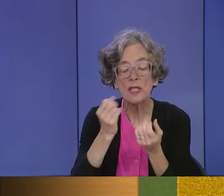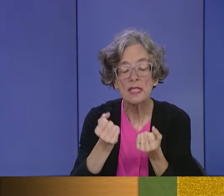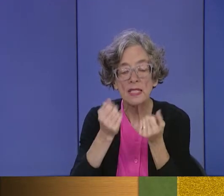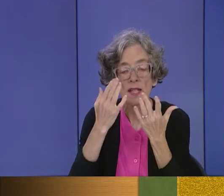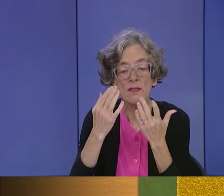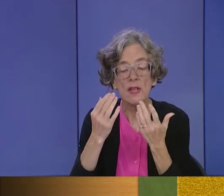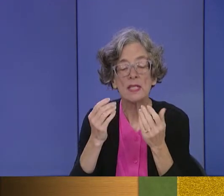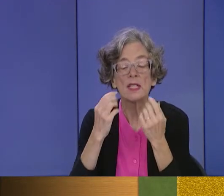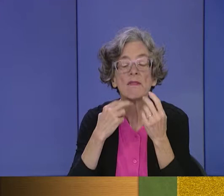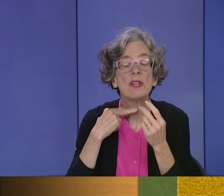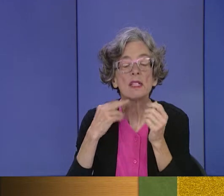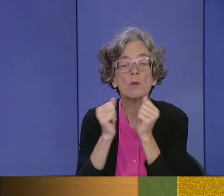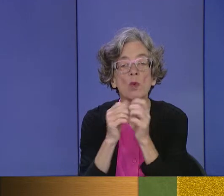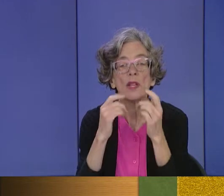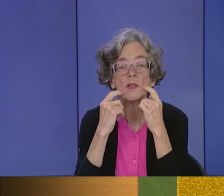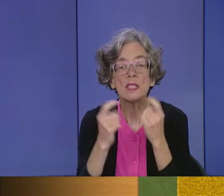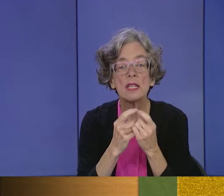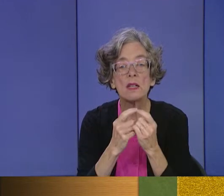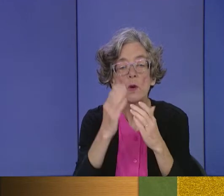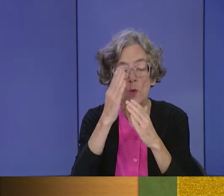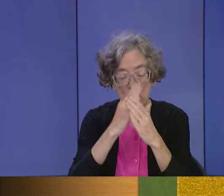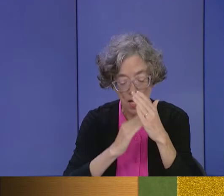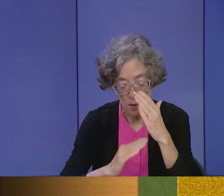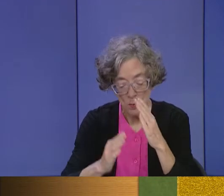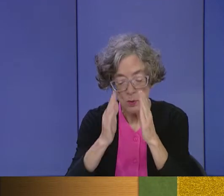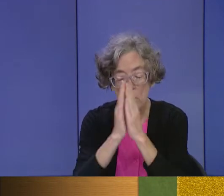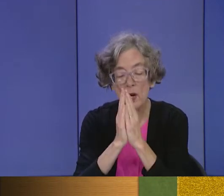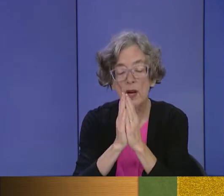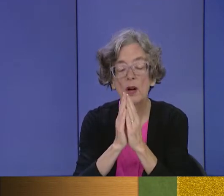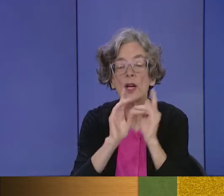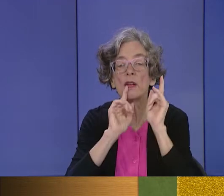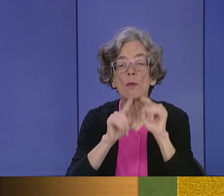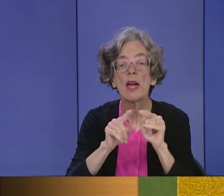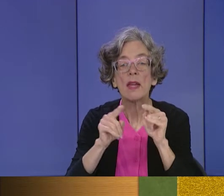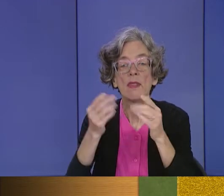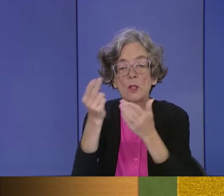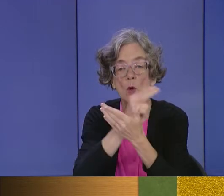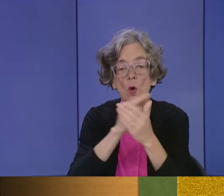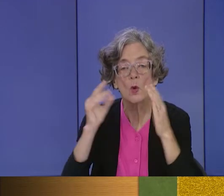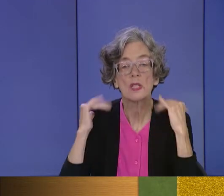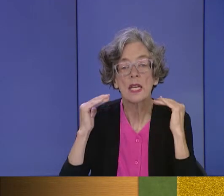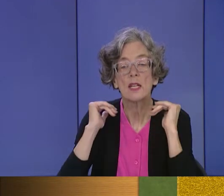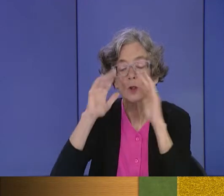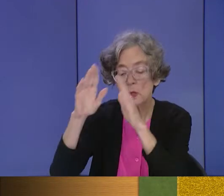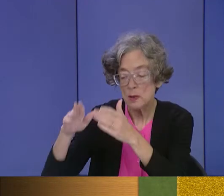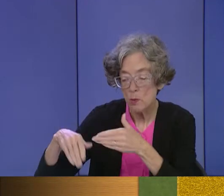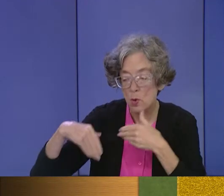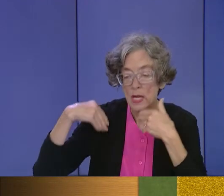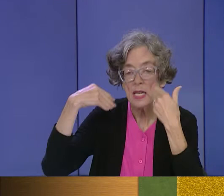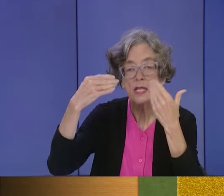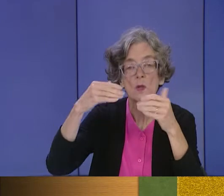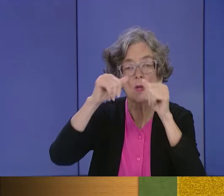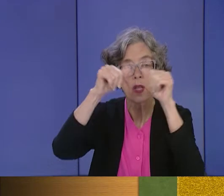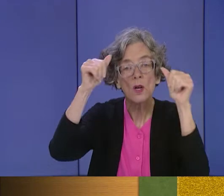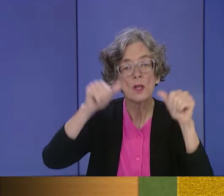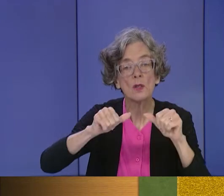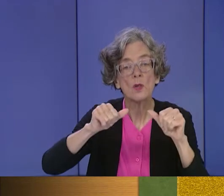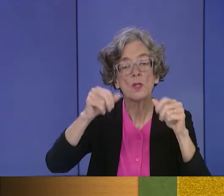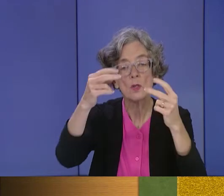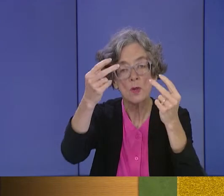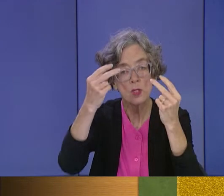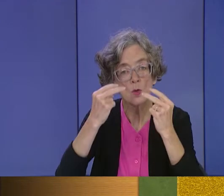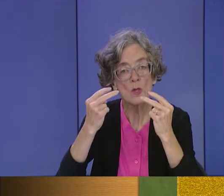humble prayer, we ask you, Almighty God, command that these gifts be borne by the hands of your holy angel to your altar on high in the sight of your divine